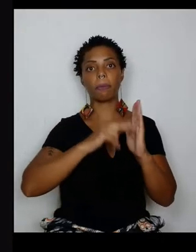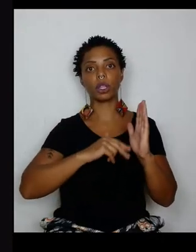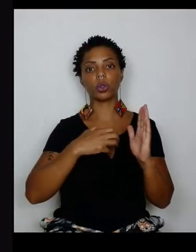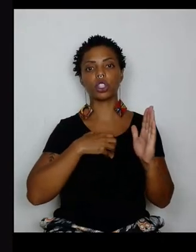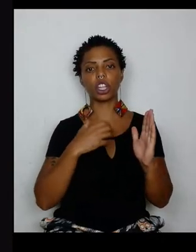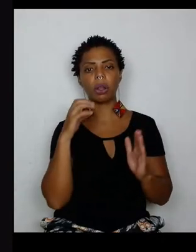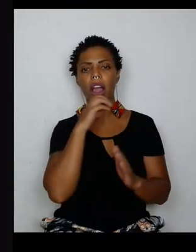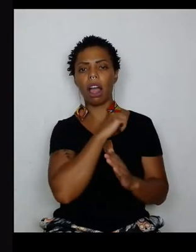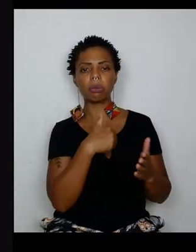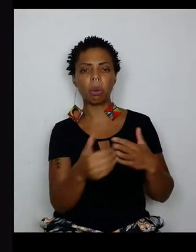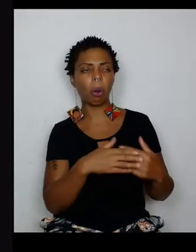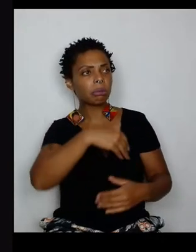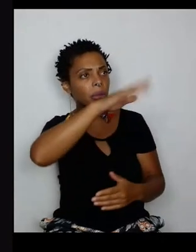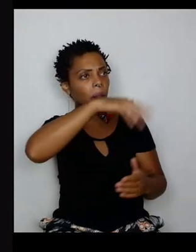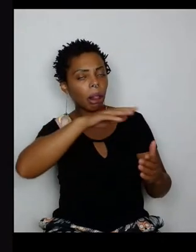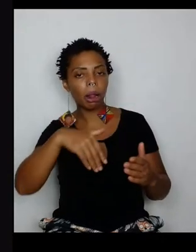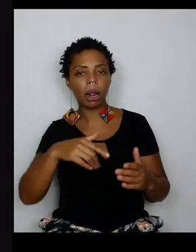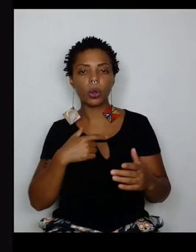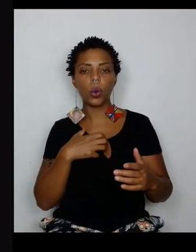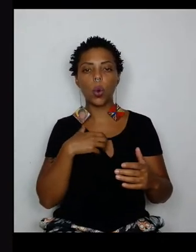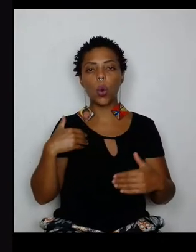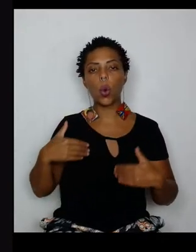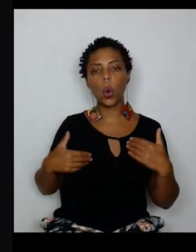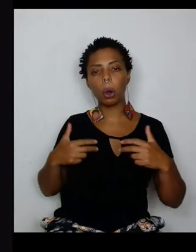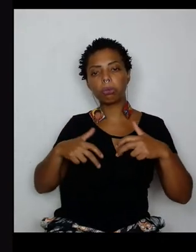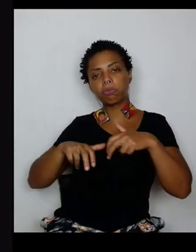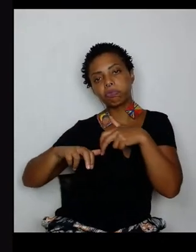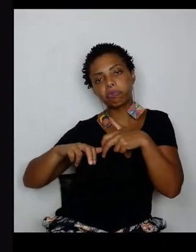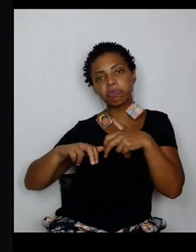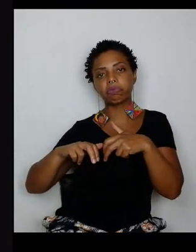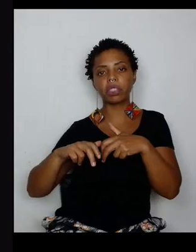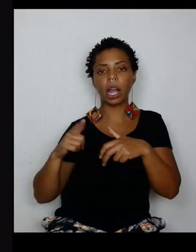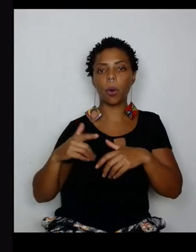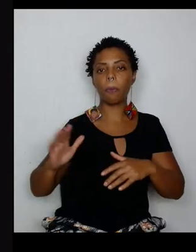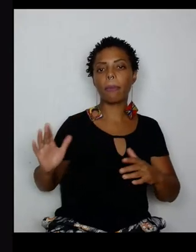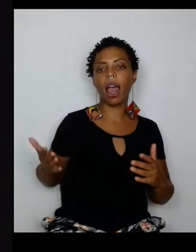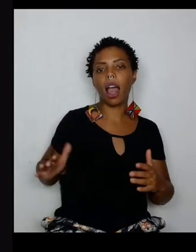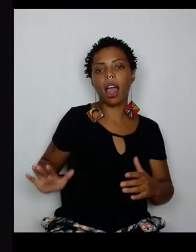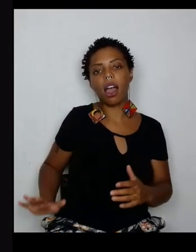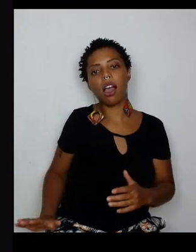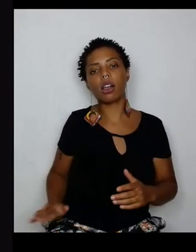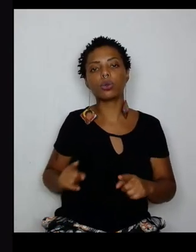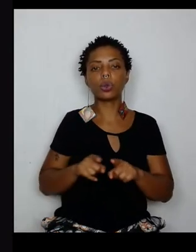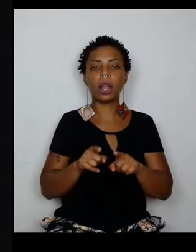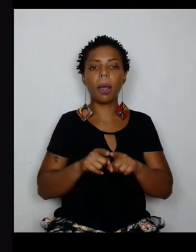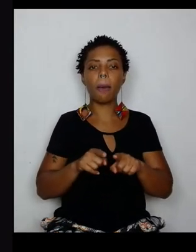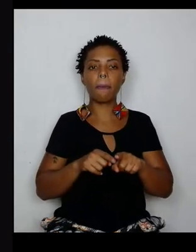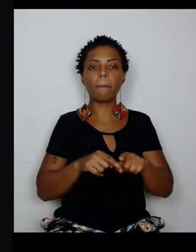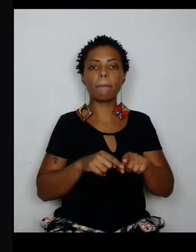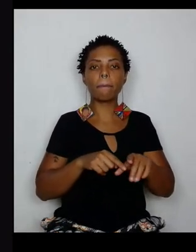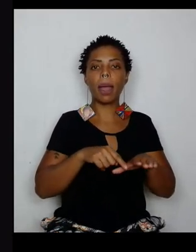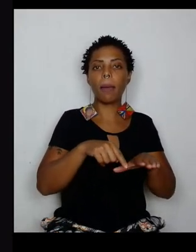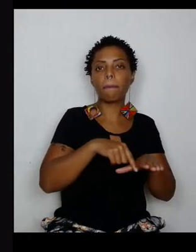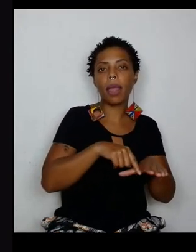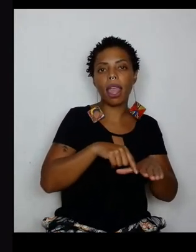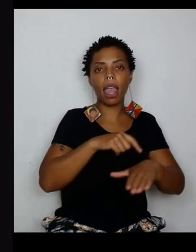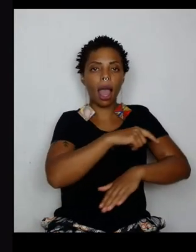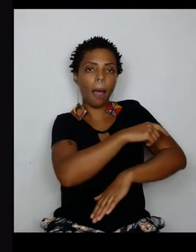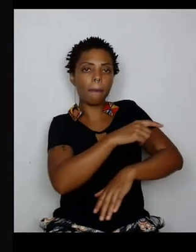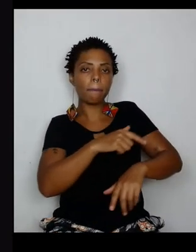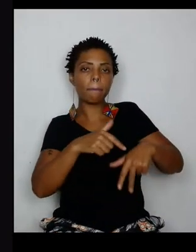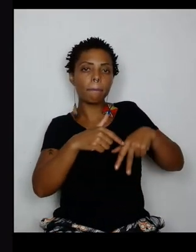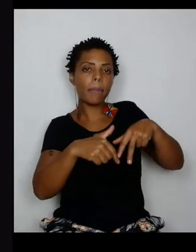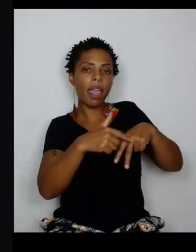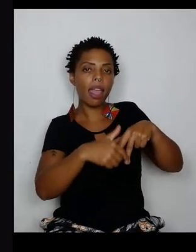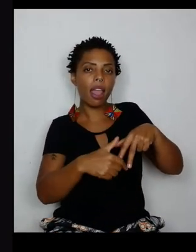leg and foot of the right hand figure especially so the flesh tones are predominantly browns